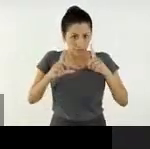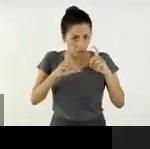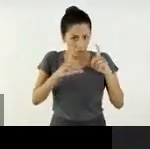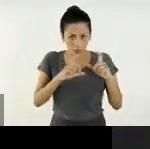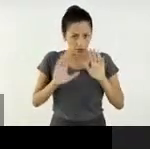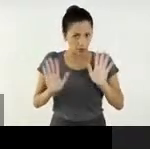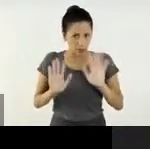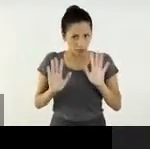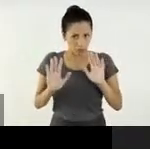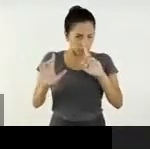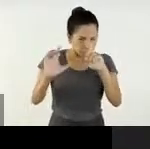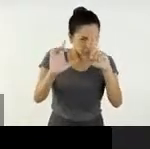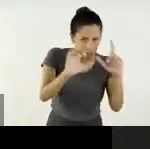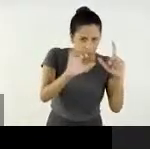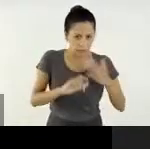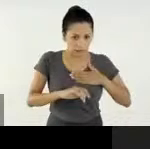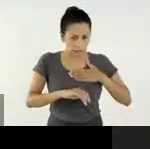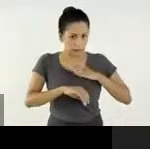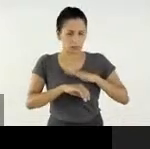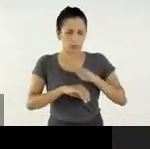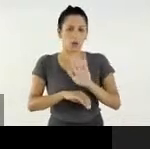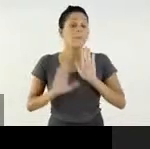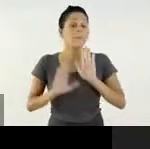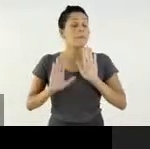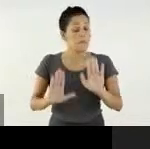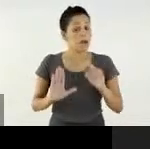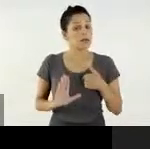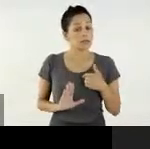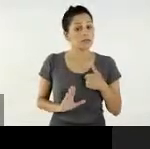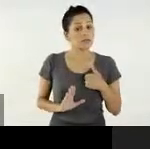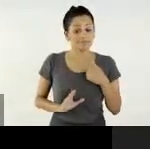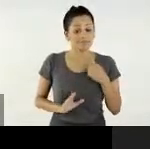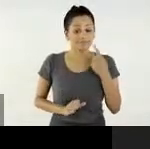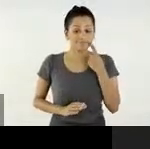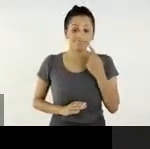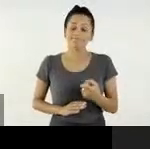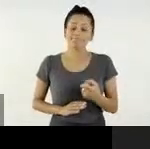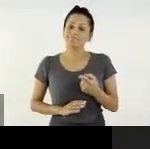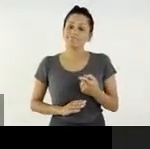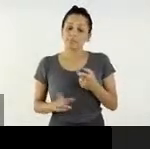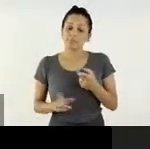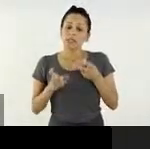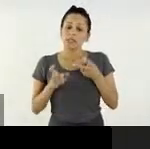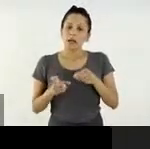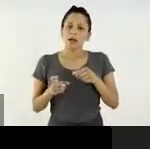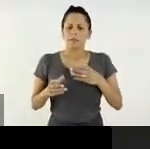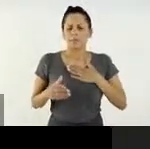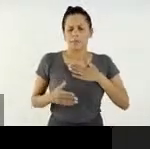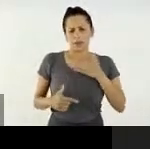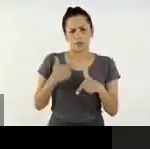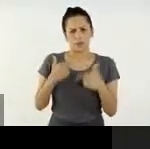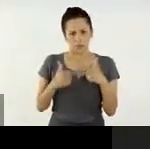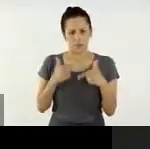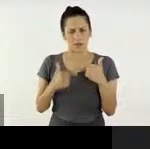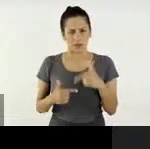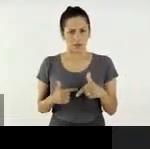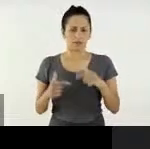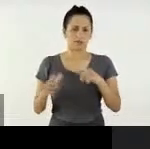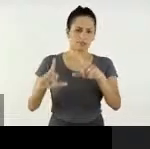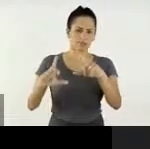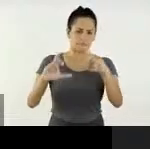and through my work. The photographs that I will be showing resulted in an artist's book that Roni mentioned,